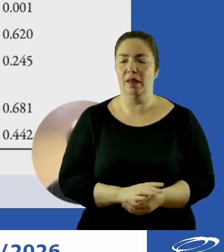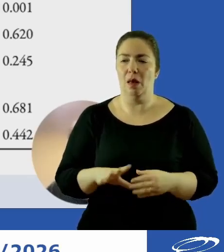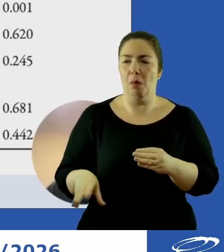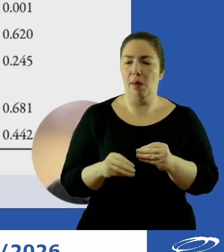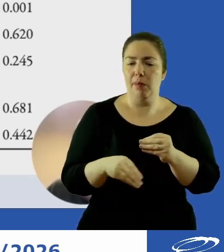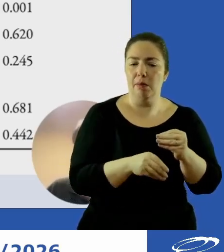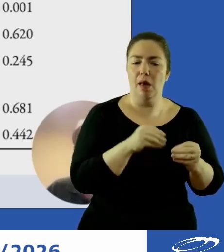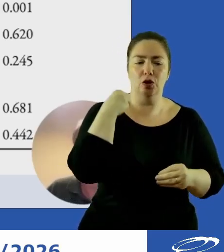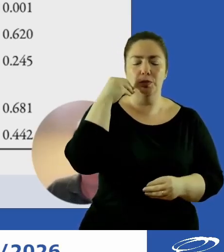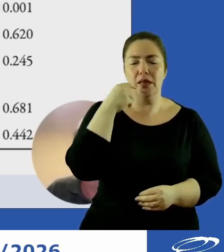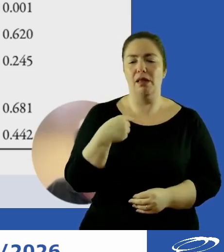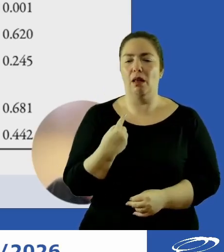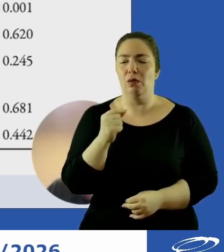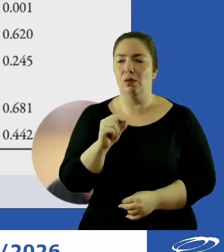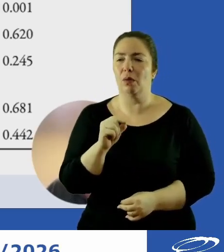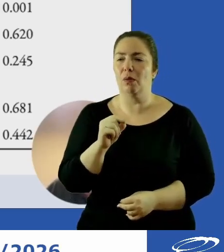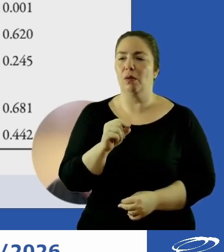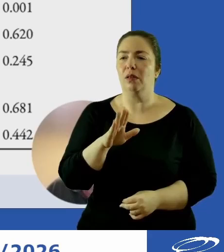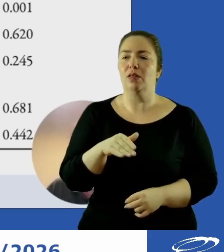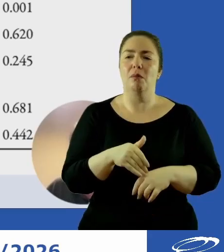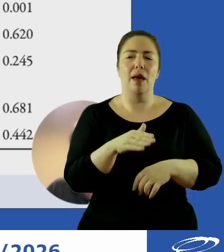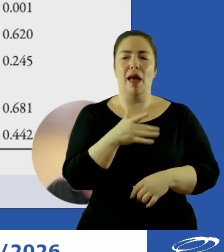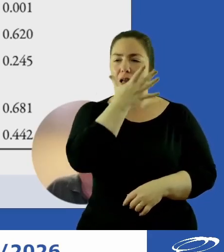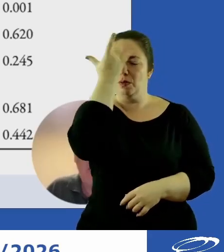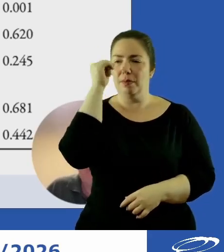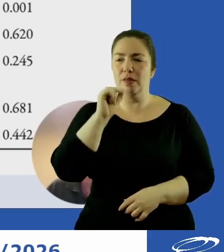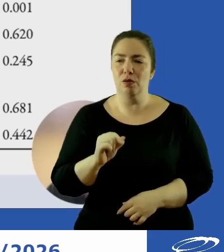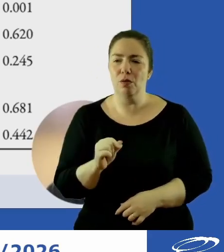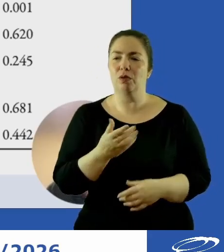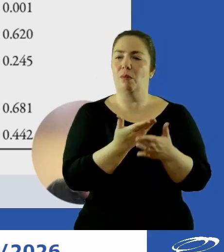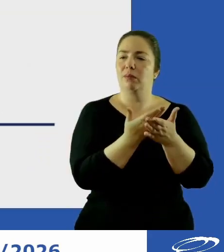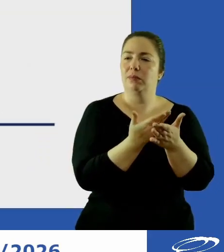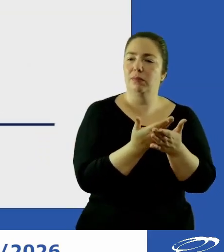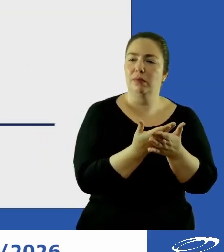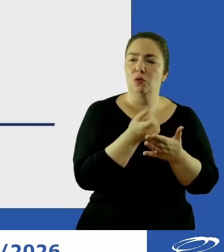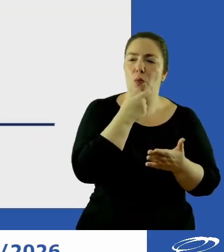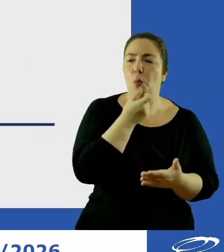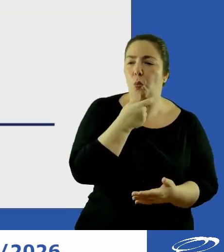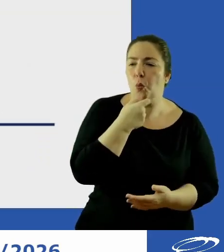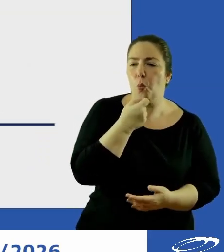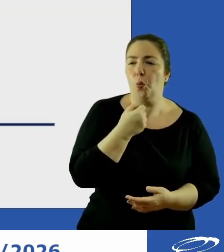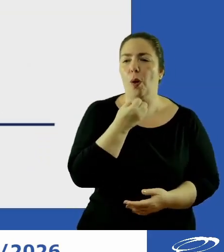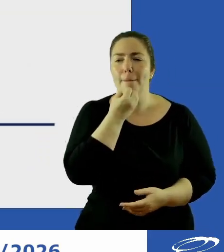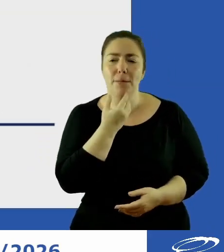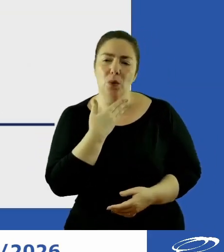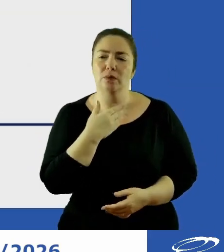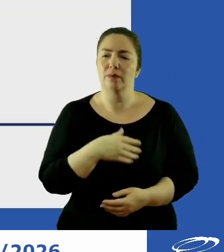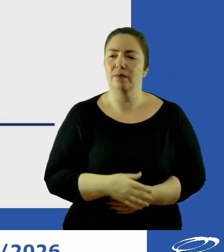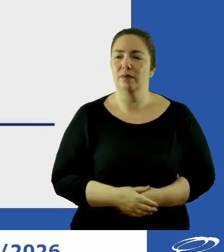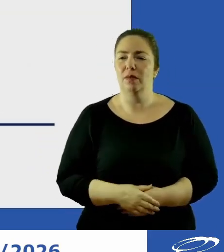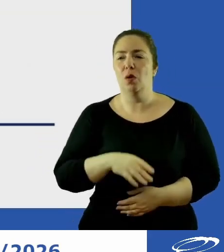the majority of authors suggests that these drugs could be a good alternative. Indeed, if we